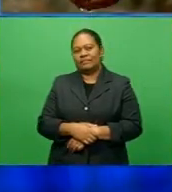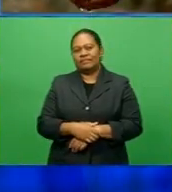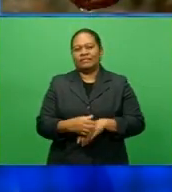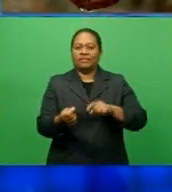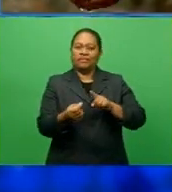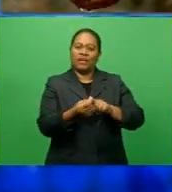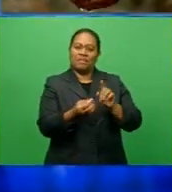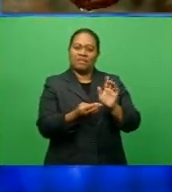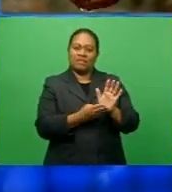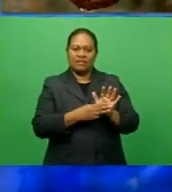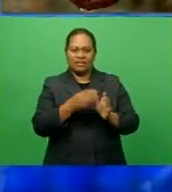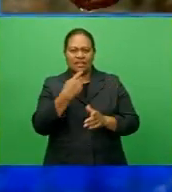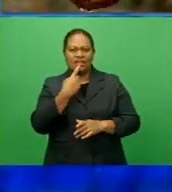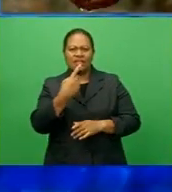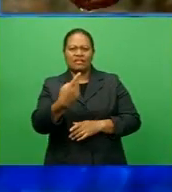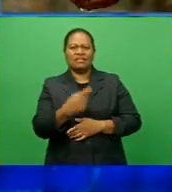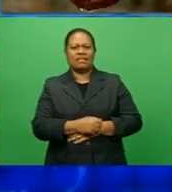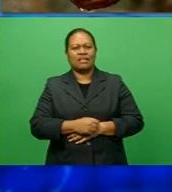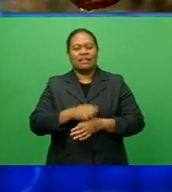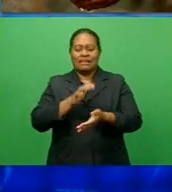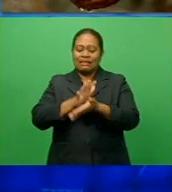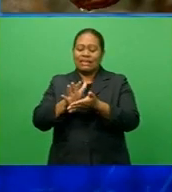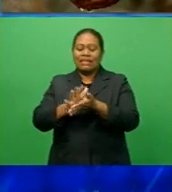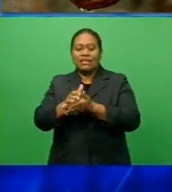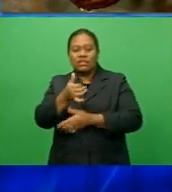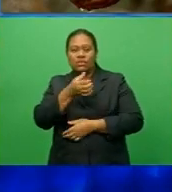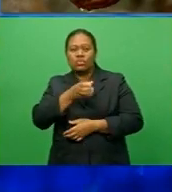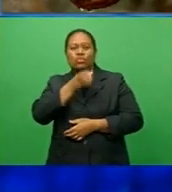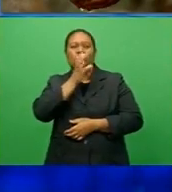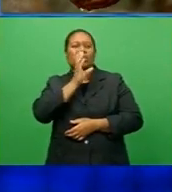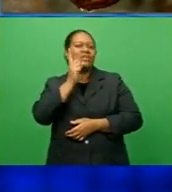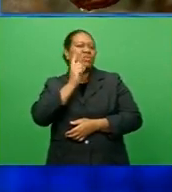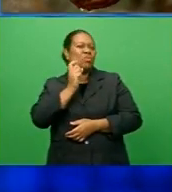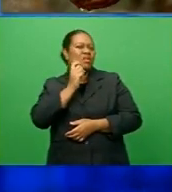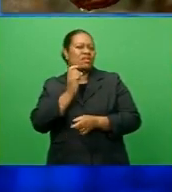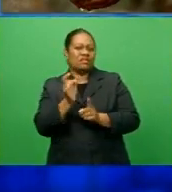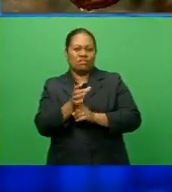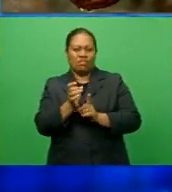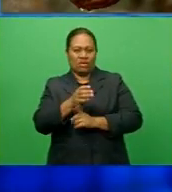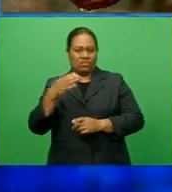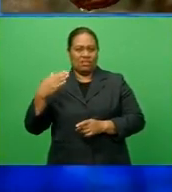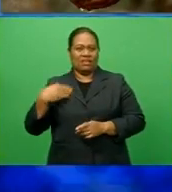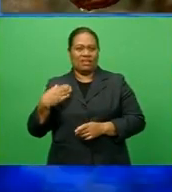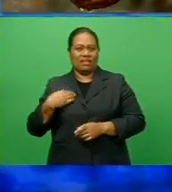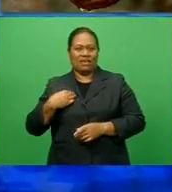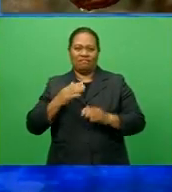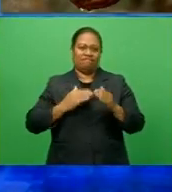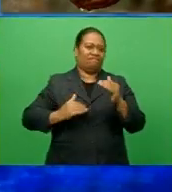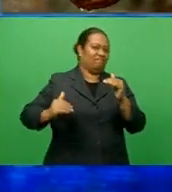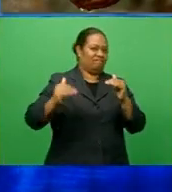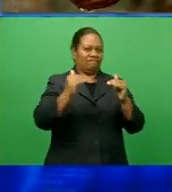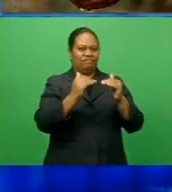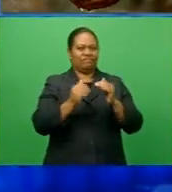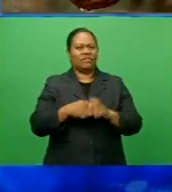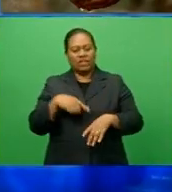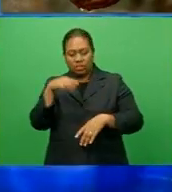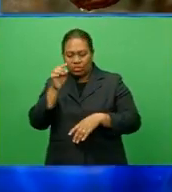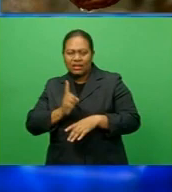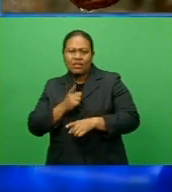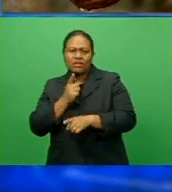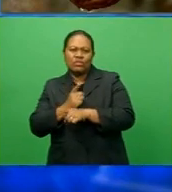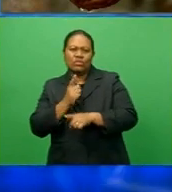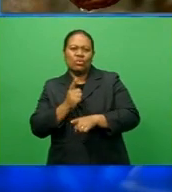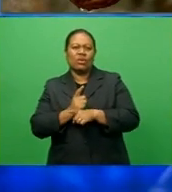Prime Minister Vorenge Bainimarama says clean drinking water is fundamental to good health and a high standard of living. He was speaking at